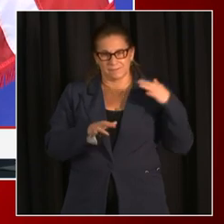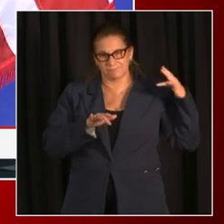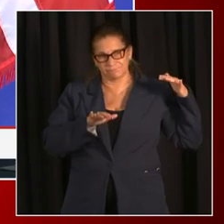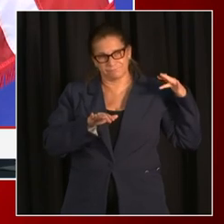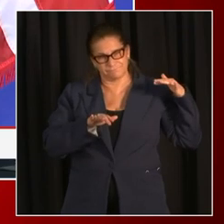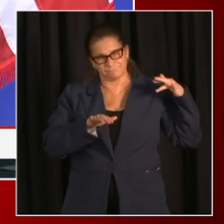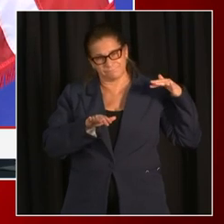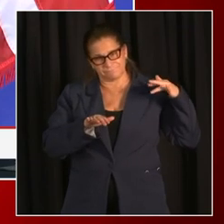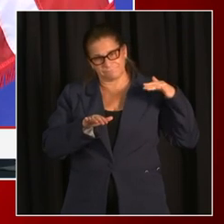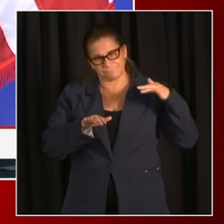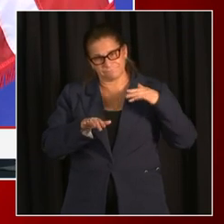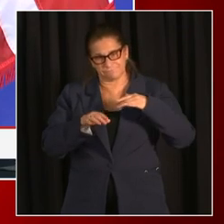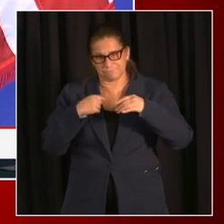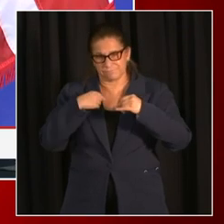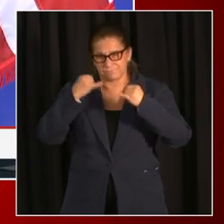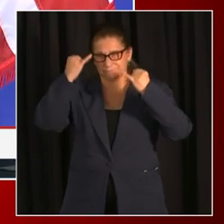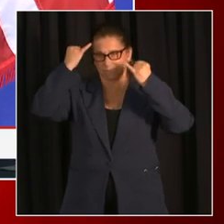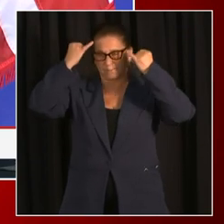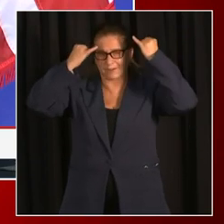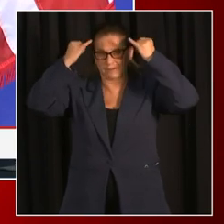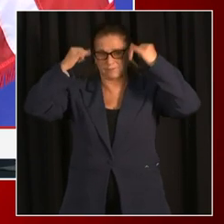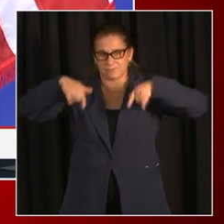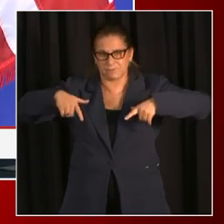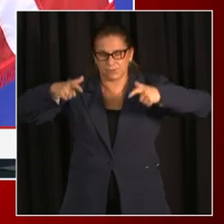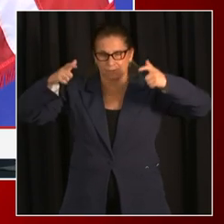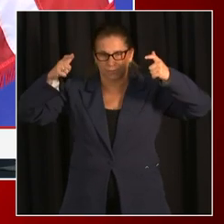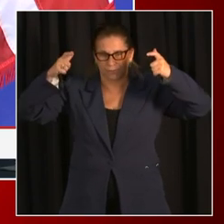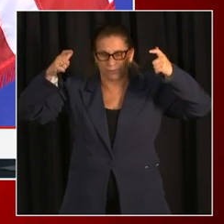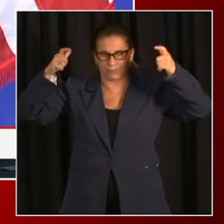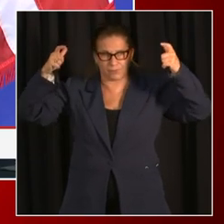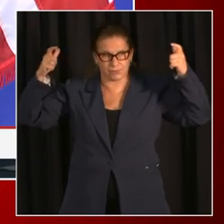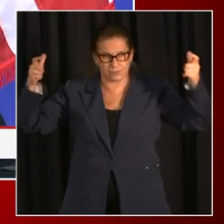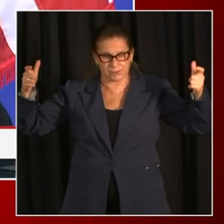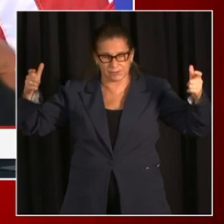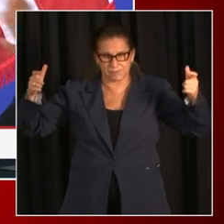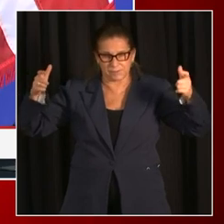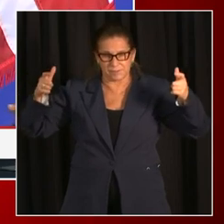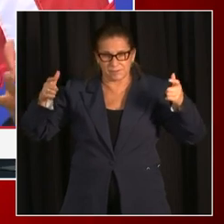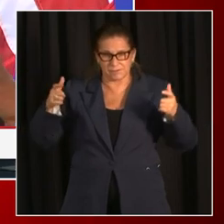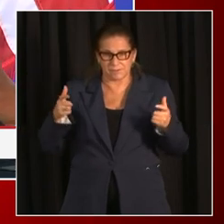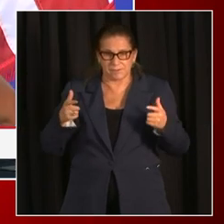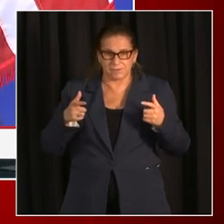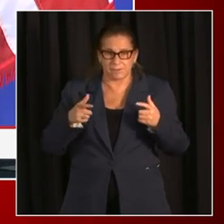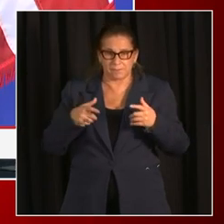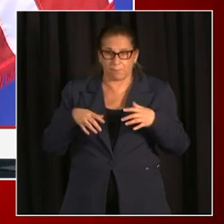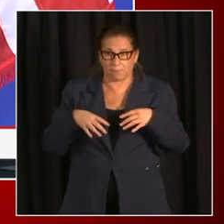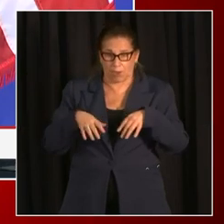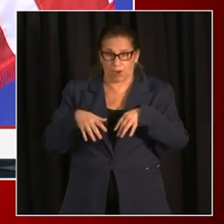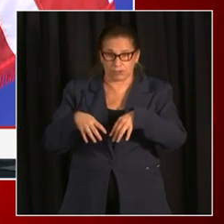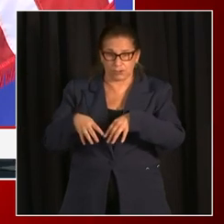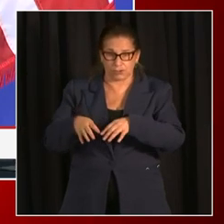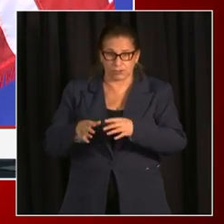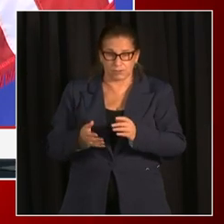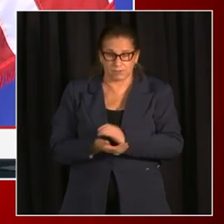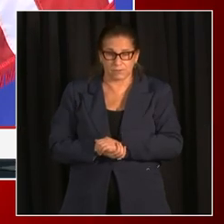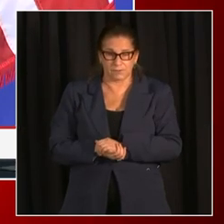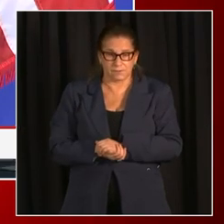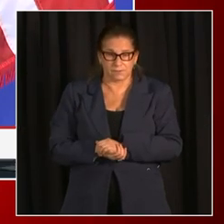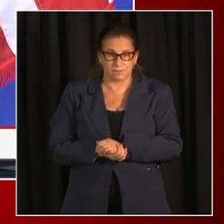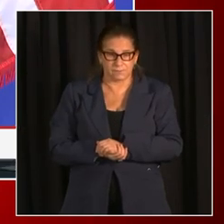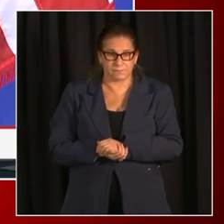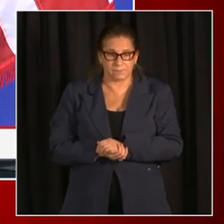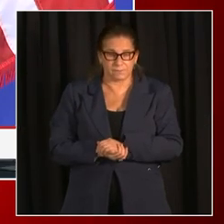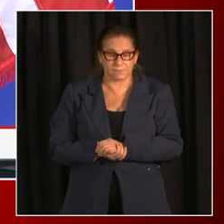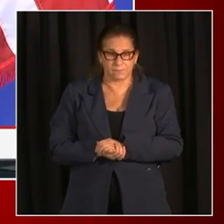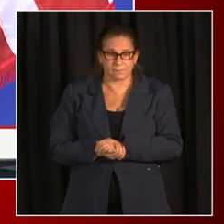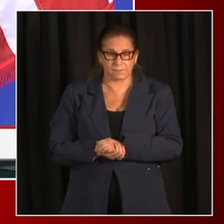have reimagined the event, so it's not a big march that was initially